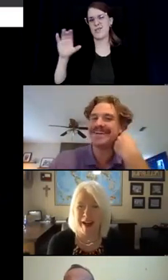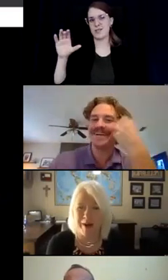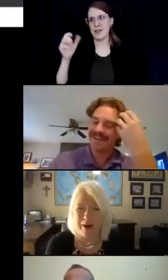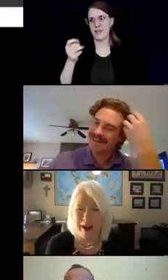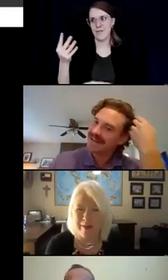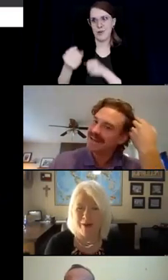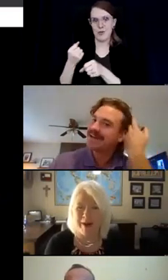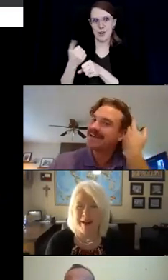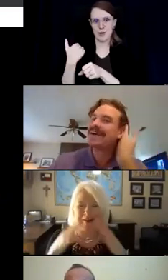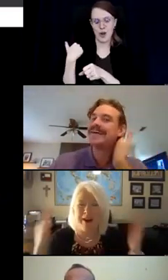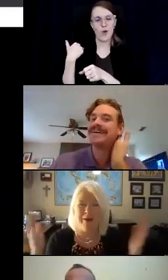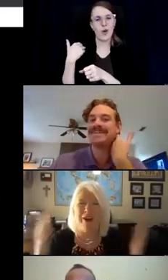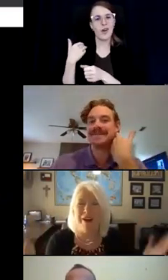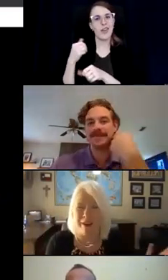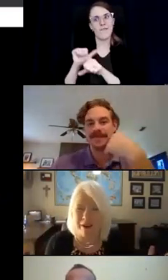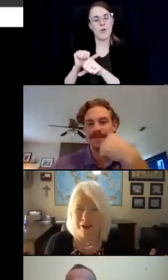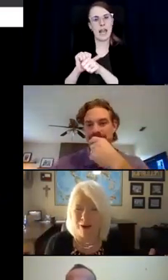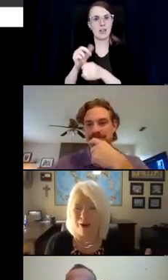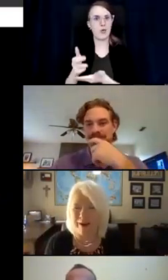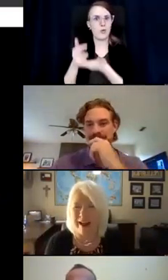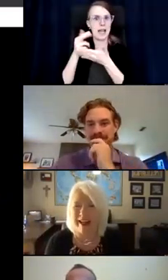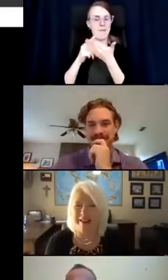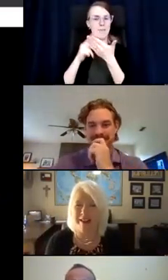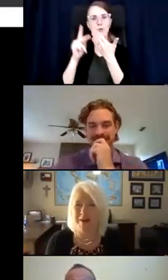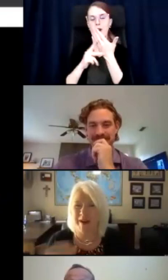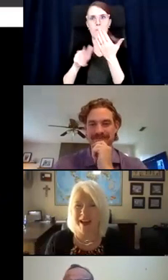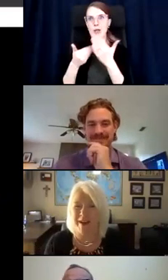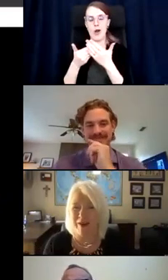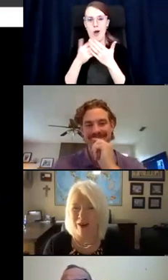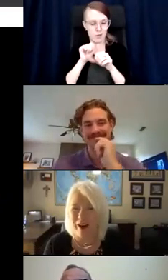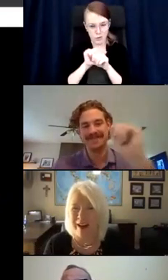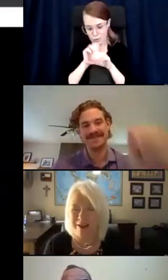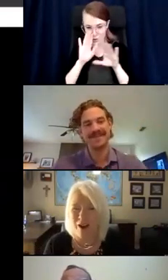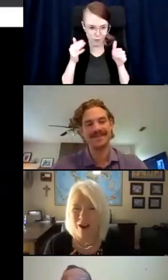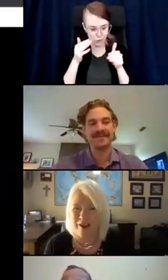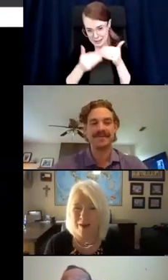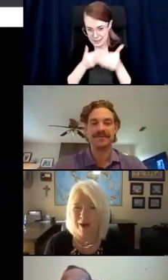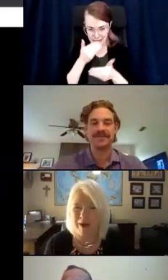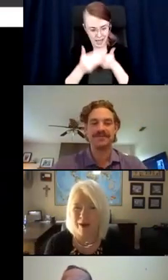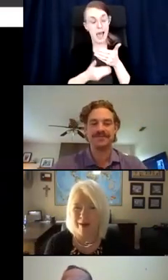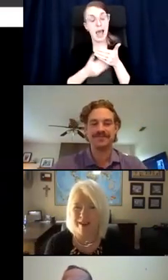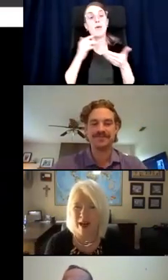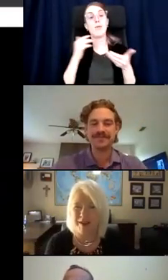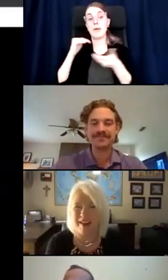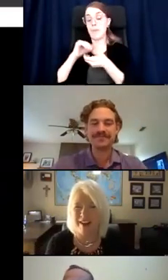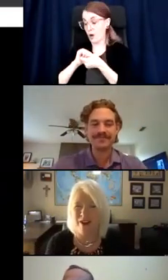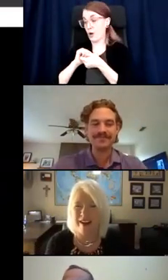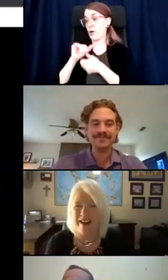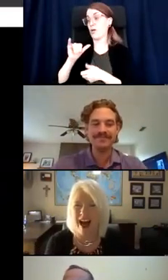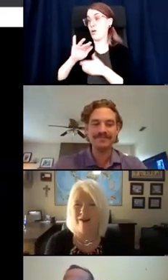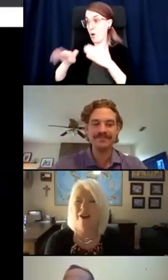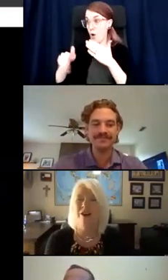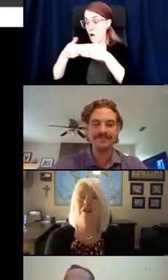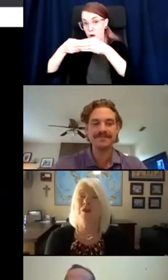vocational rehab program, you know, we all live in our own world, right? And so when we came over and saw all of the programs and opportunities that you